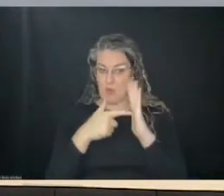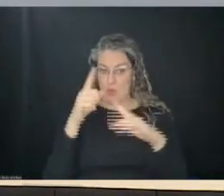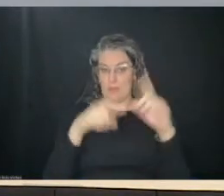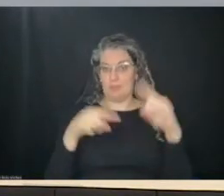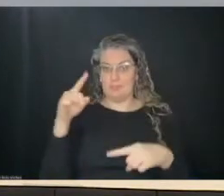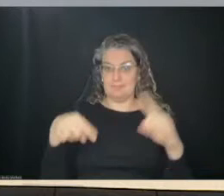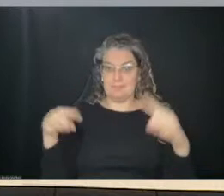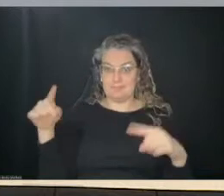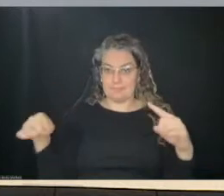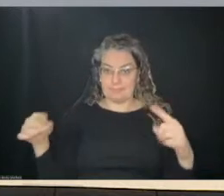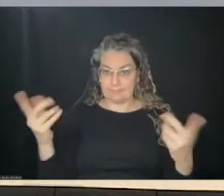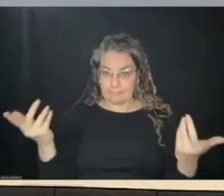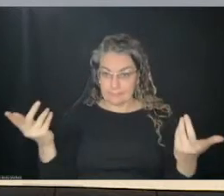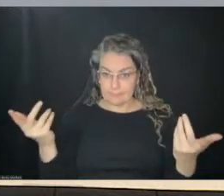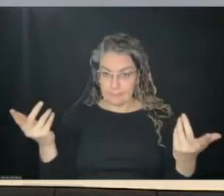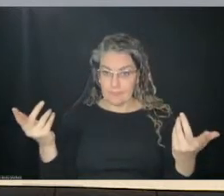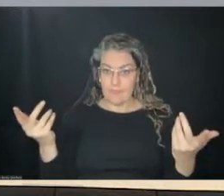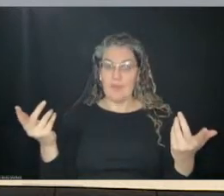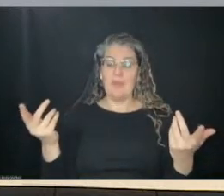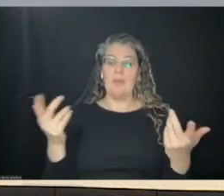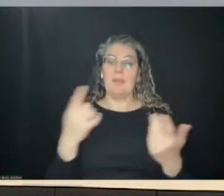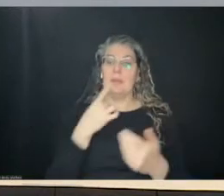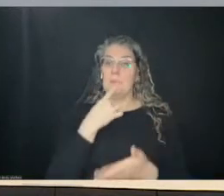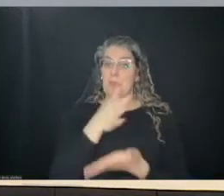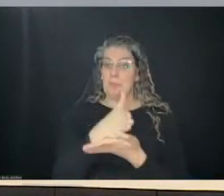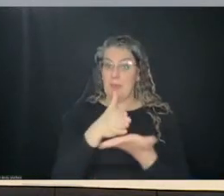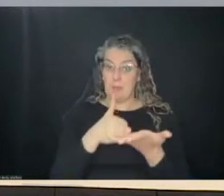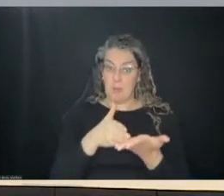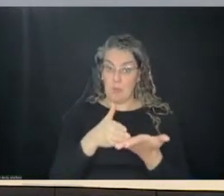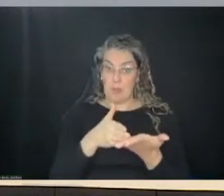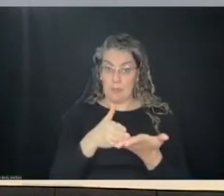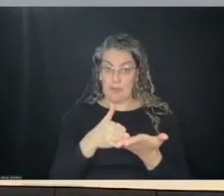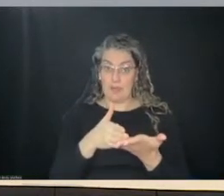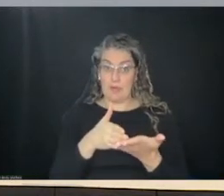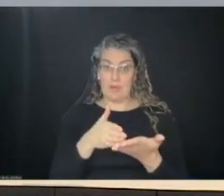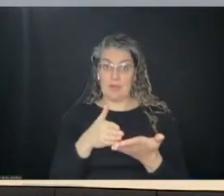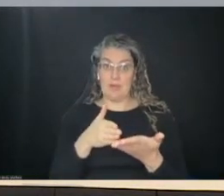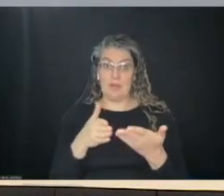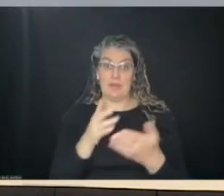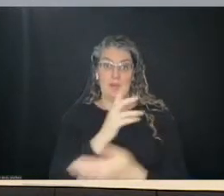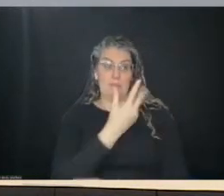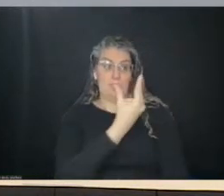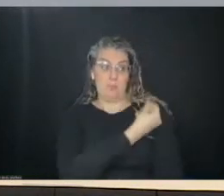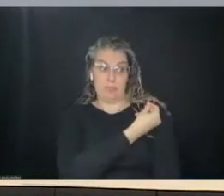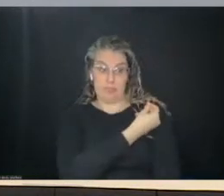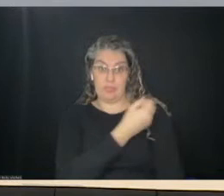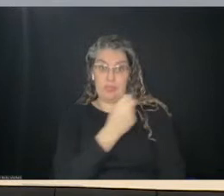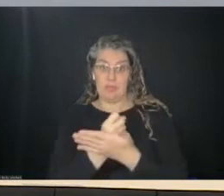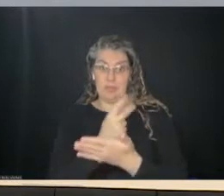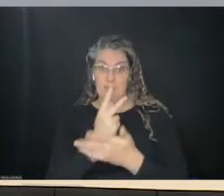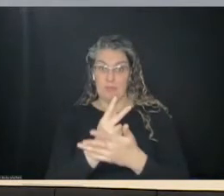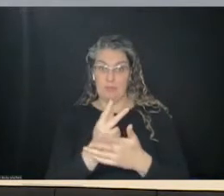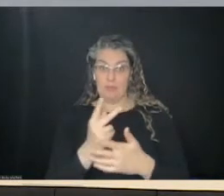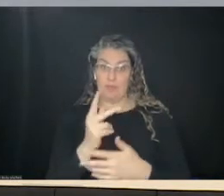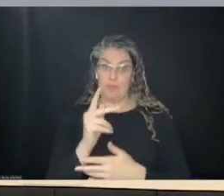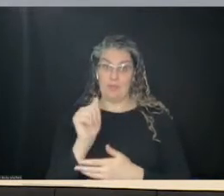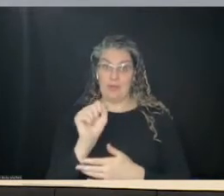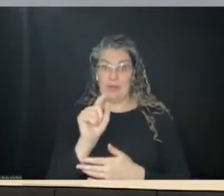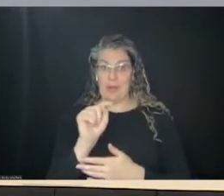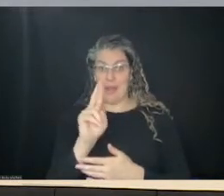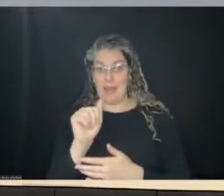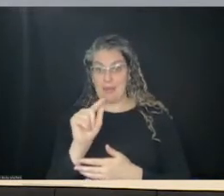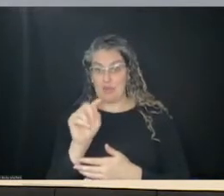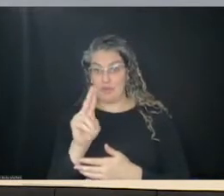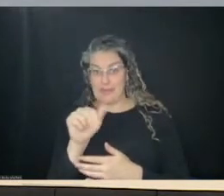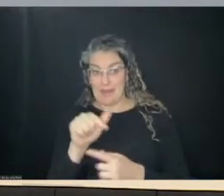would be to make sure that the vaccines are one of the approved vaccines for use in this country, and